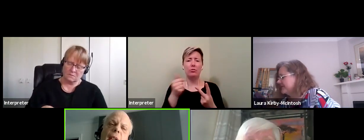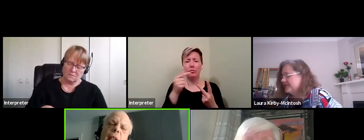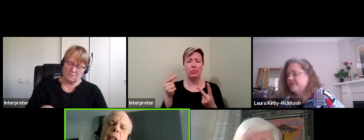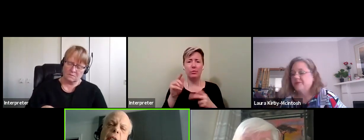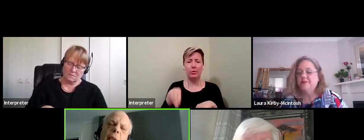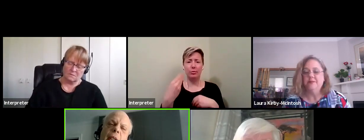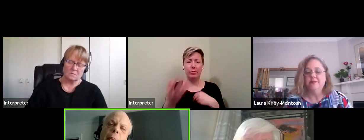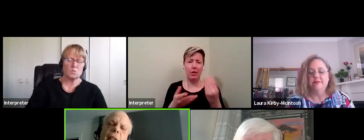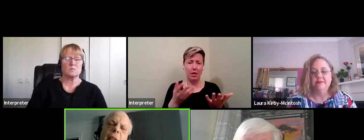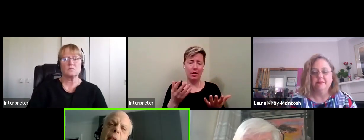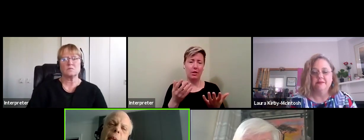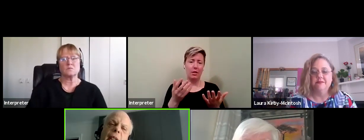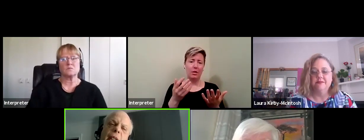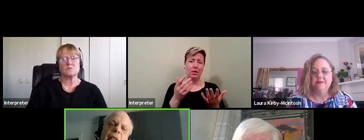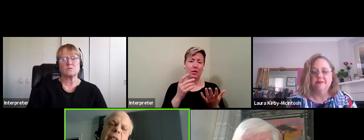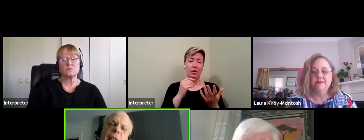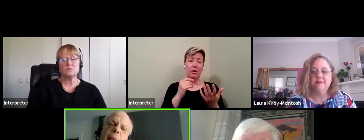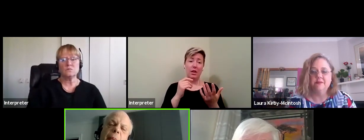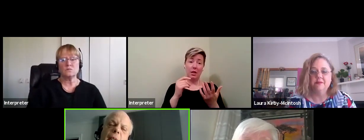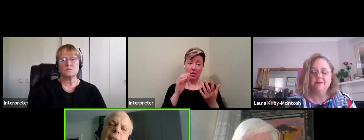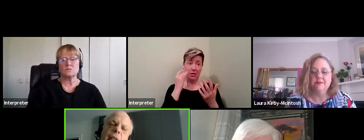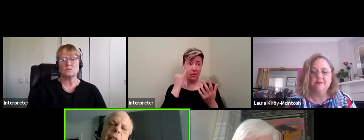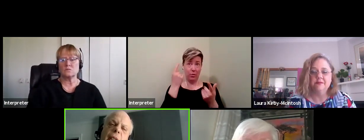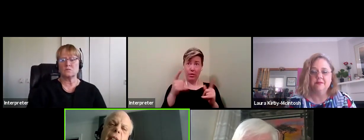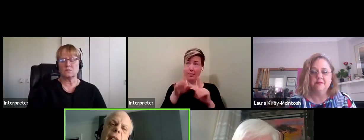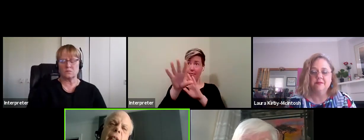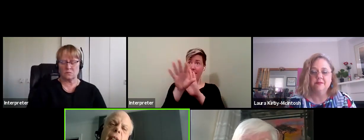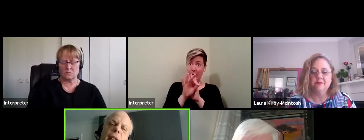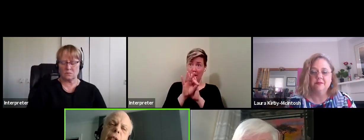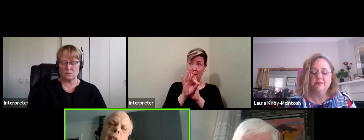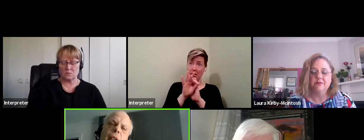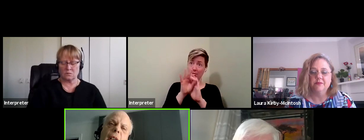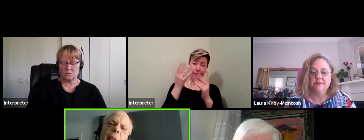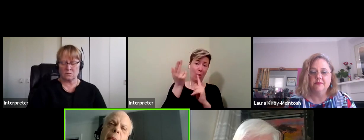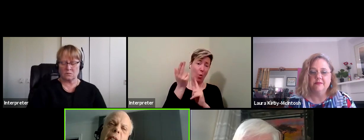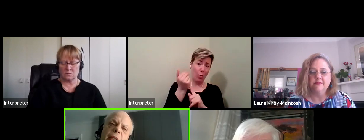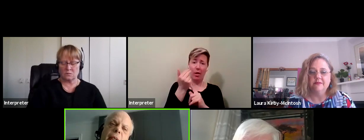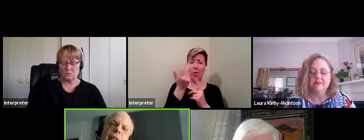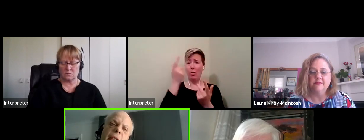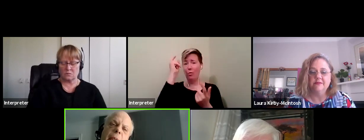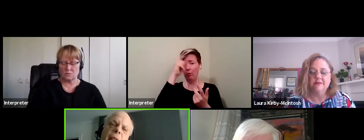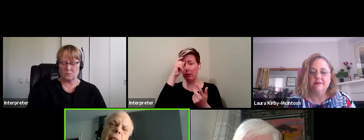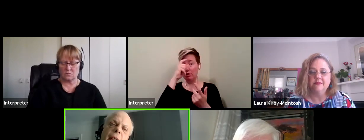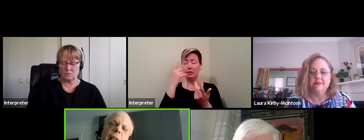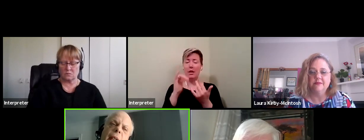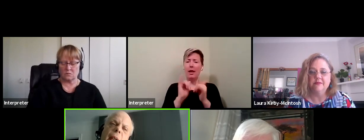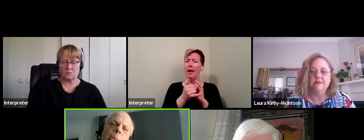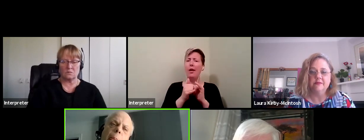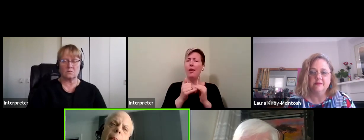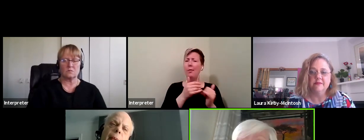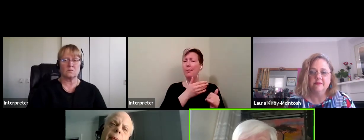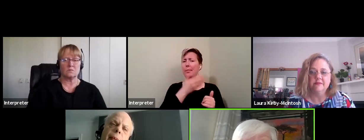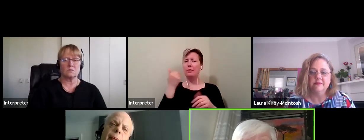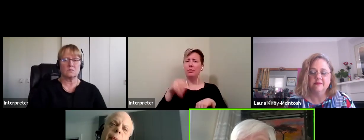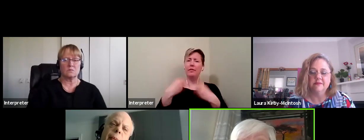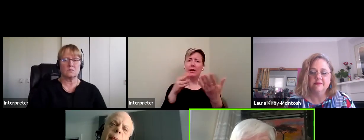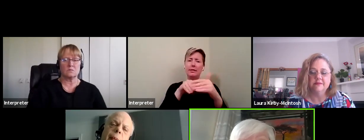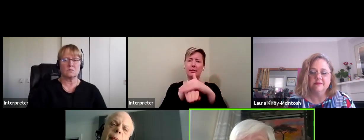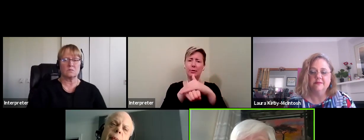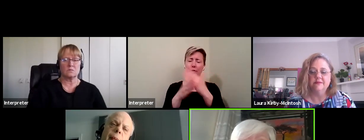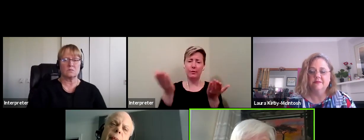they're not just when they pick them, but when they actually set them up so they can try to optimize their accessibility. Right. So